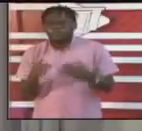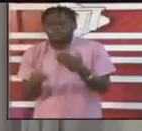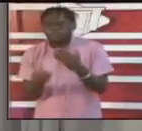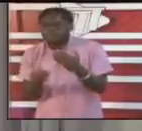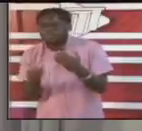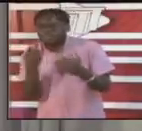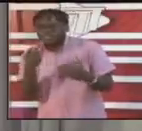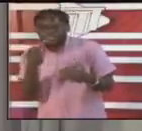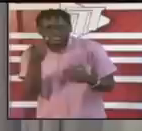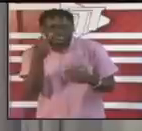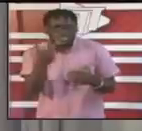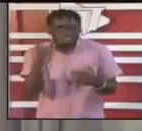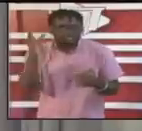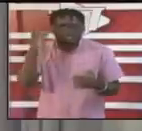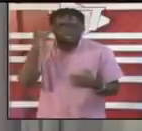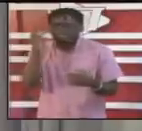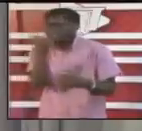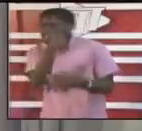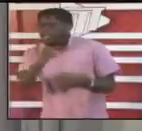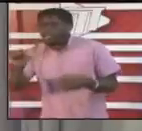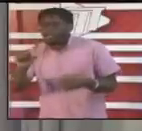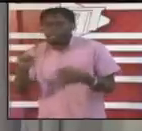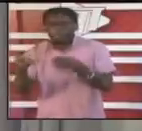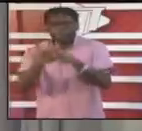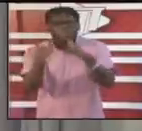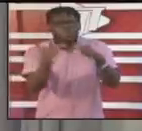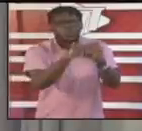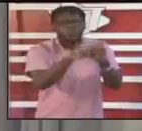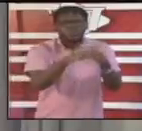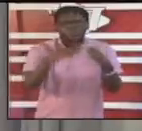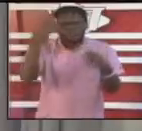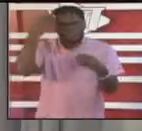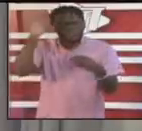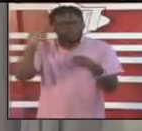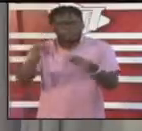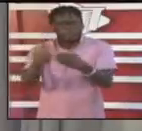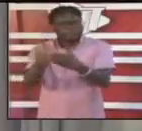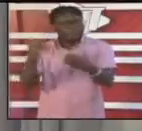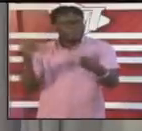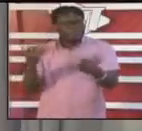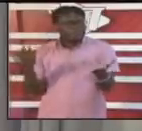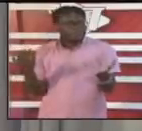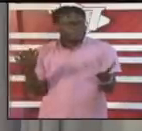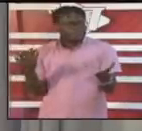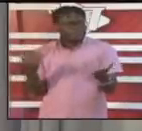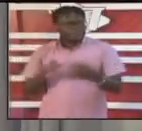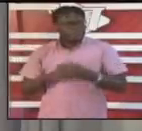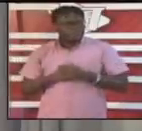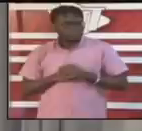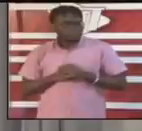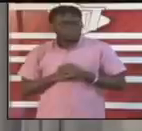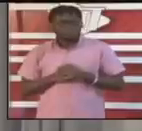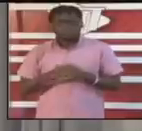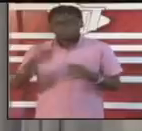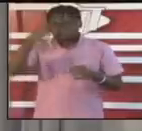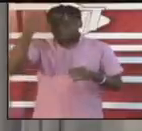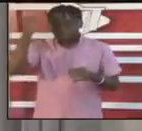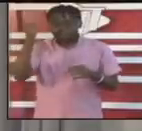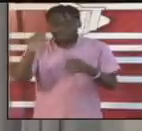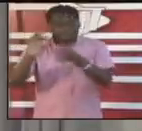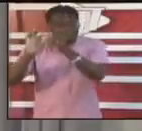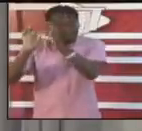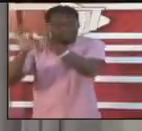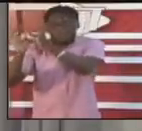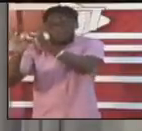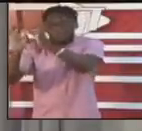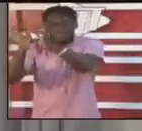I do know earlier in the week there was one health center that may have been closed due to maintenance problems, but that has nothing to